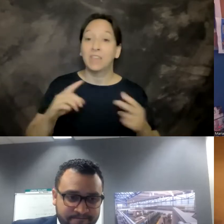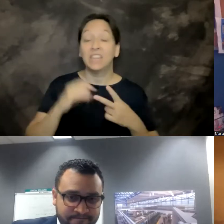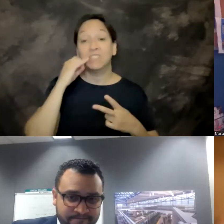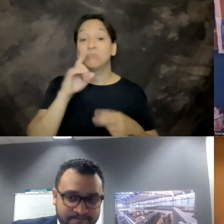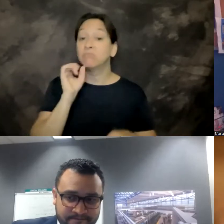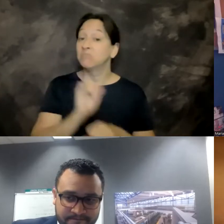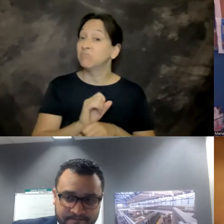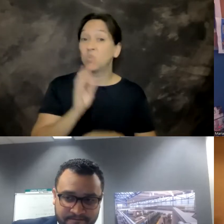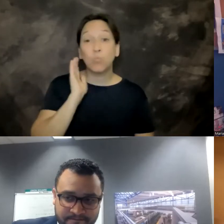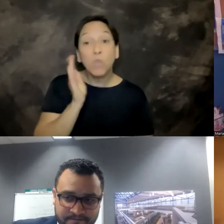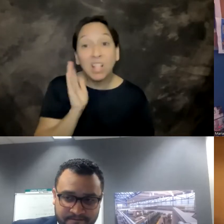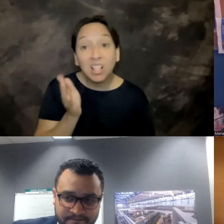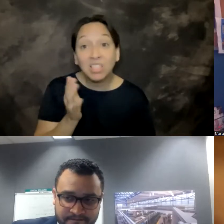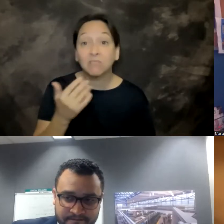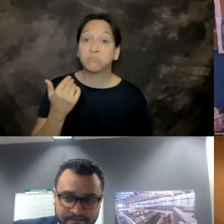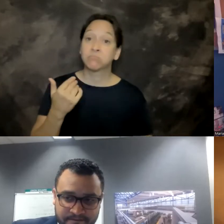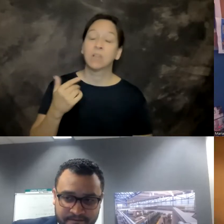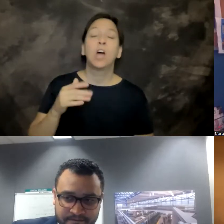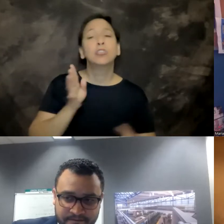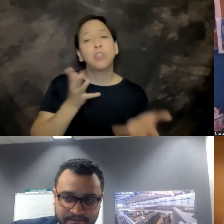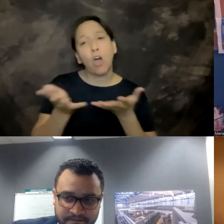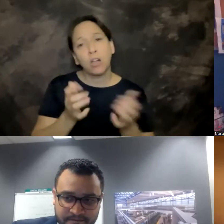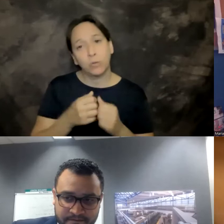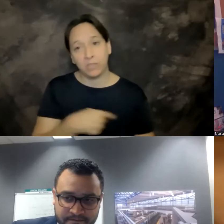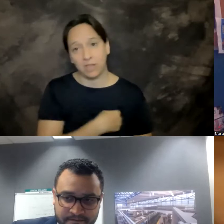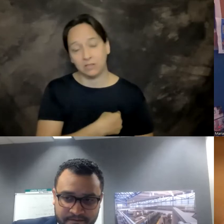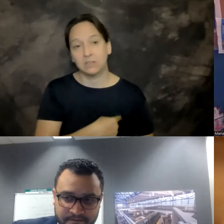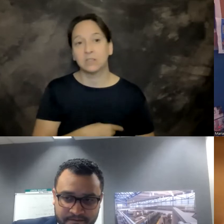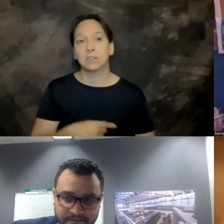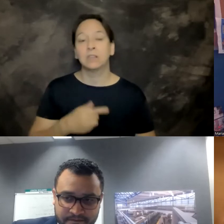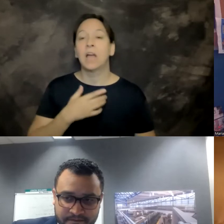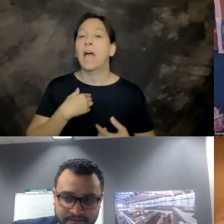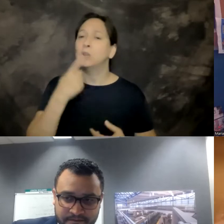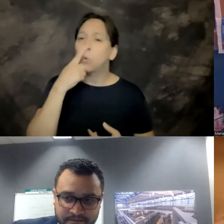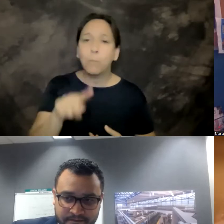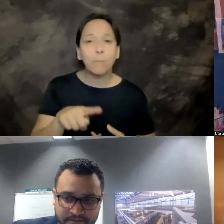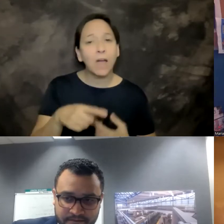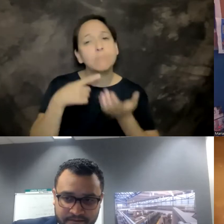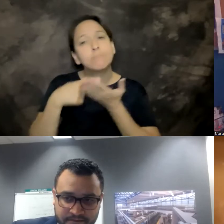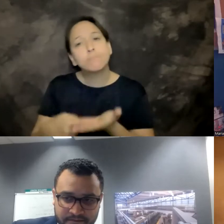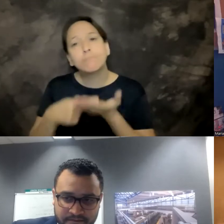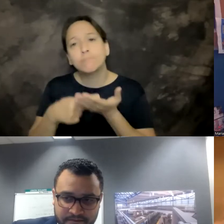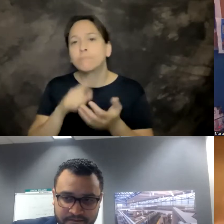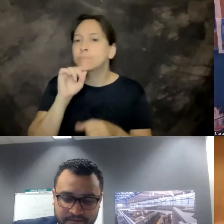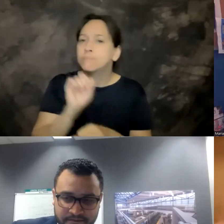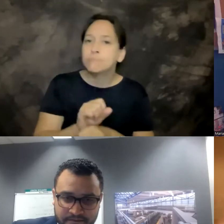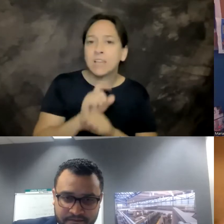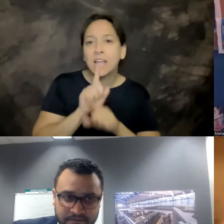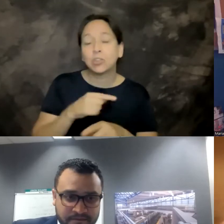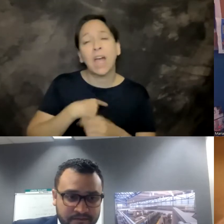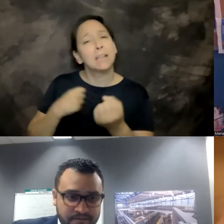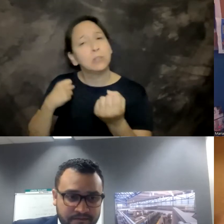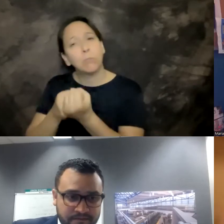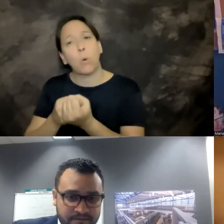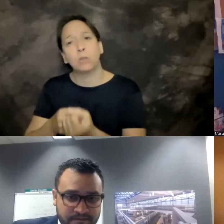if you are going to go through with this, then talk to us. I'm happy to talk to anybody about some concrete ideas. I believe in the T.